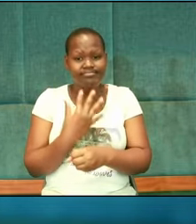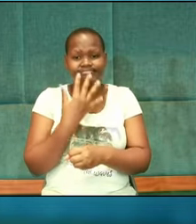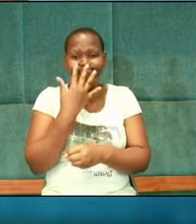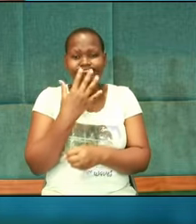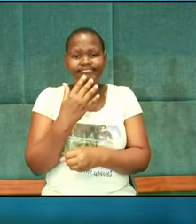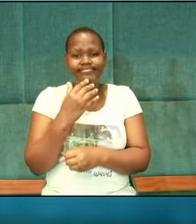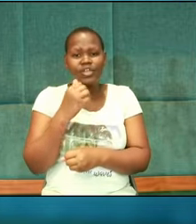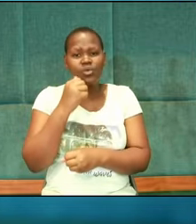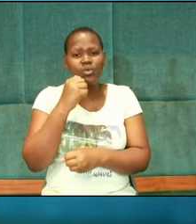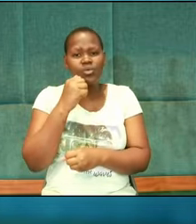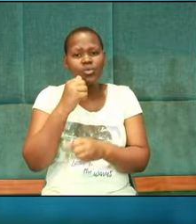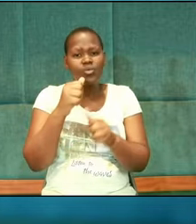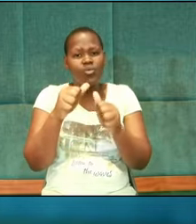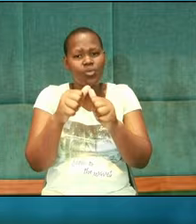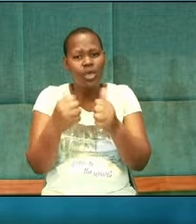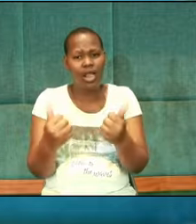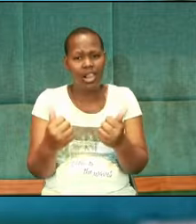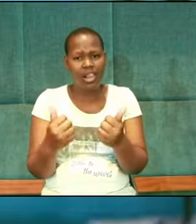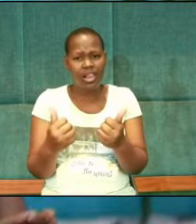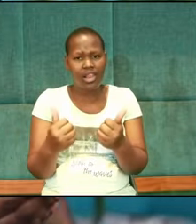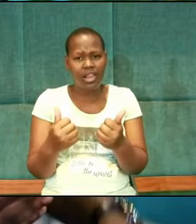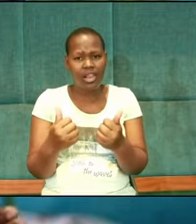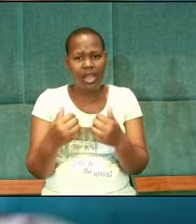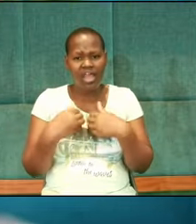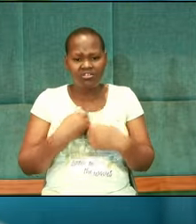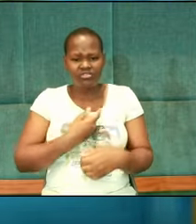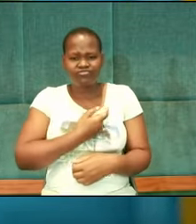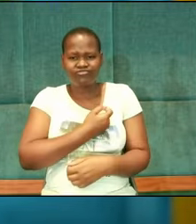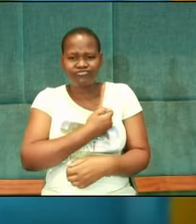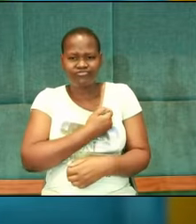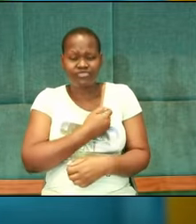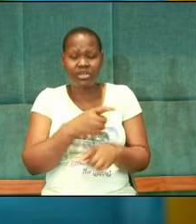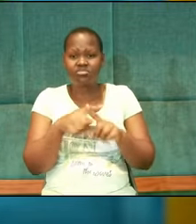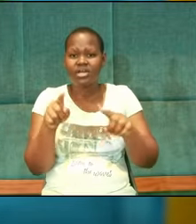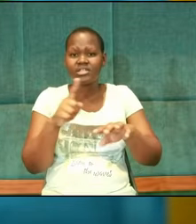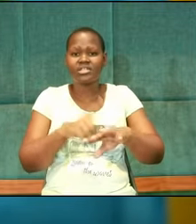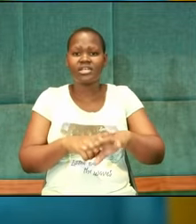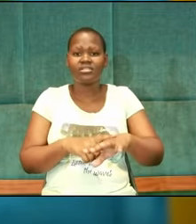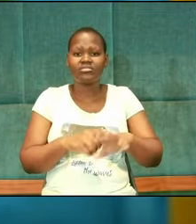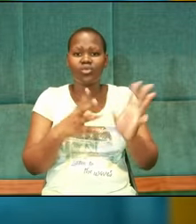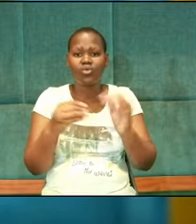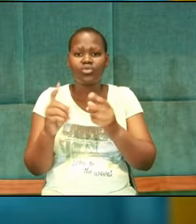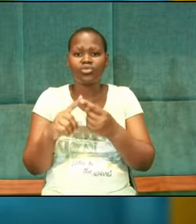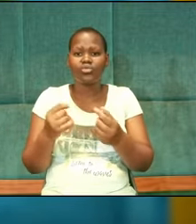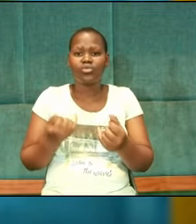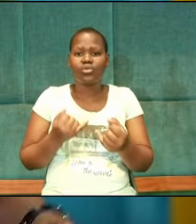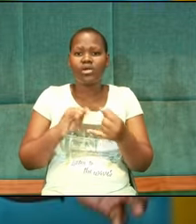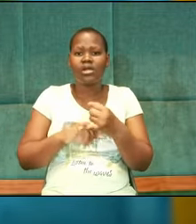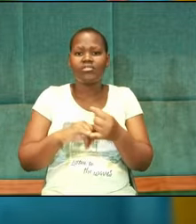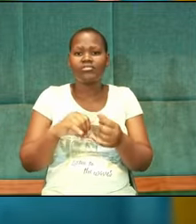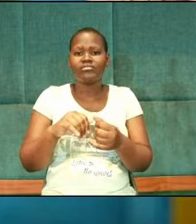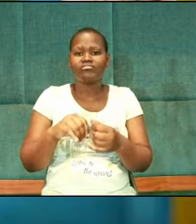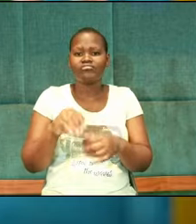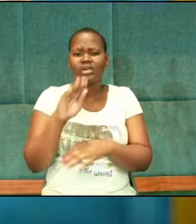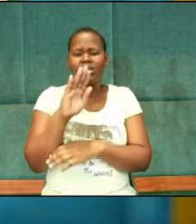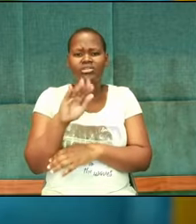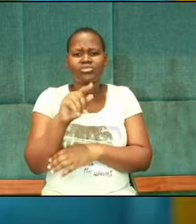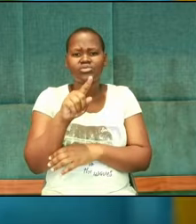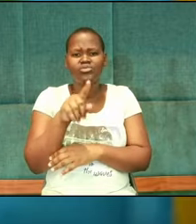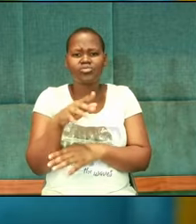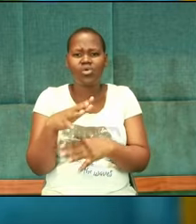they cream the hand and spray. And when she sees your wife, she looks straight into her face and says, how are you doing? I like your